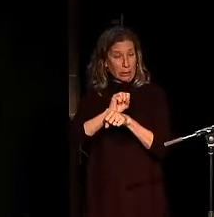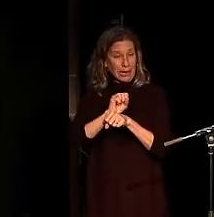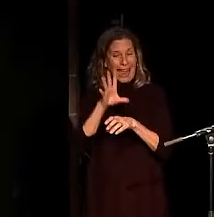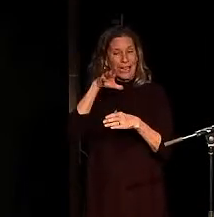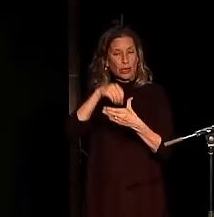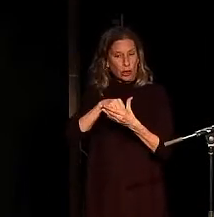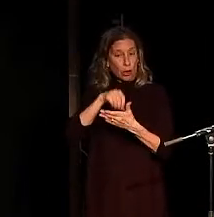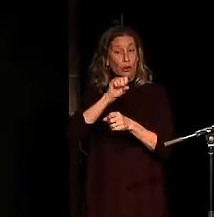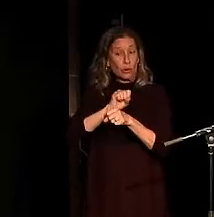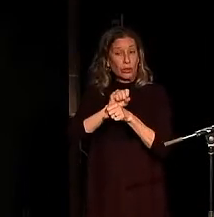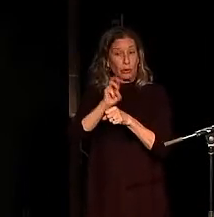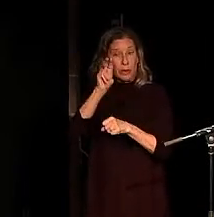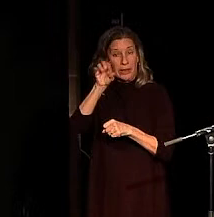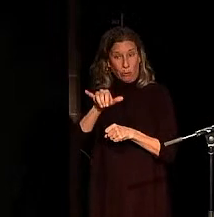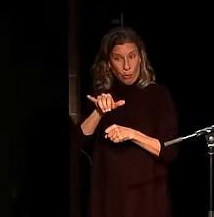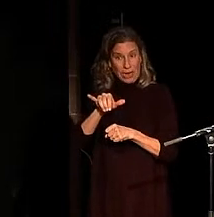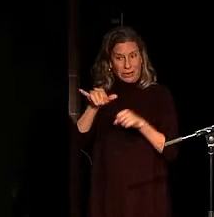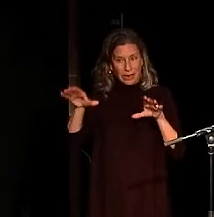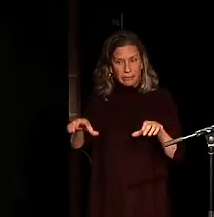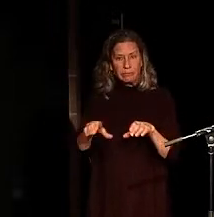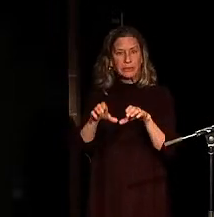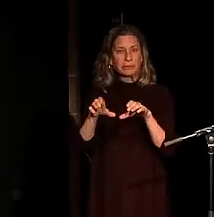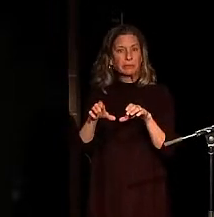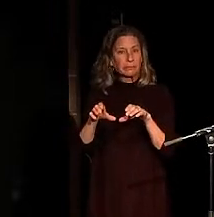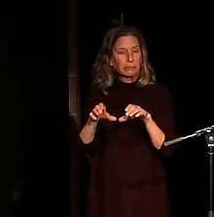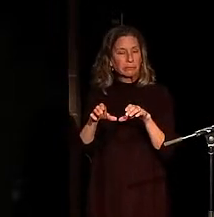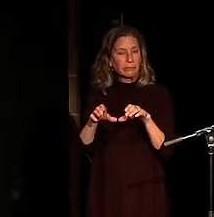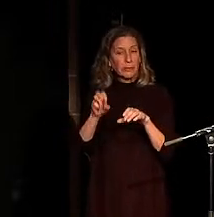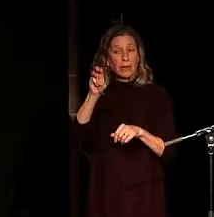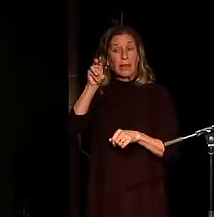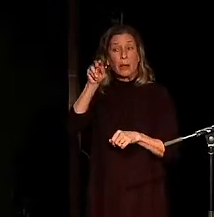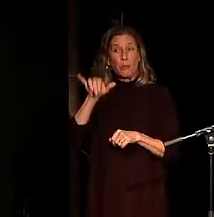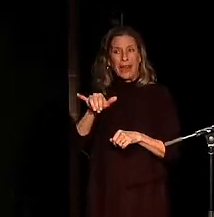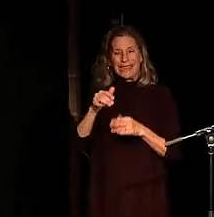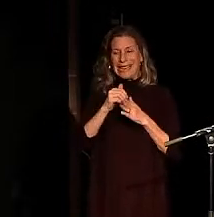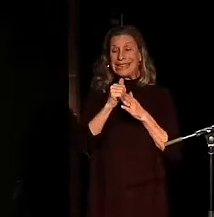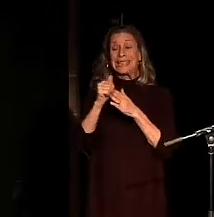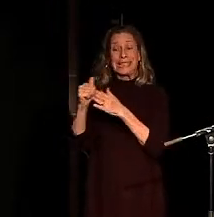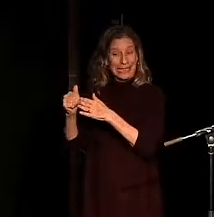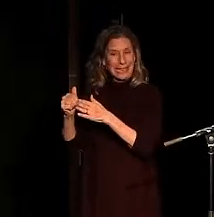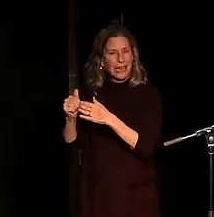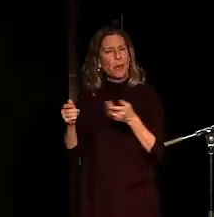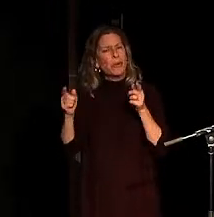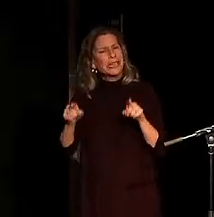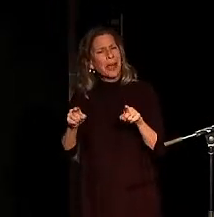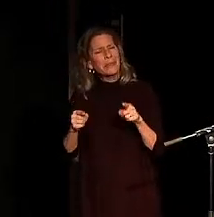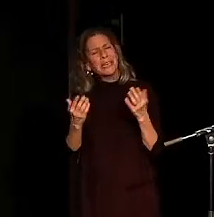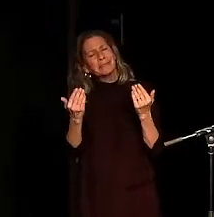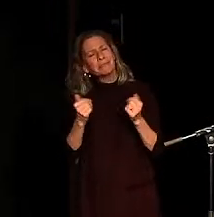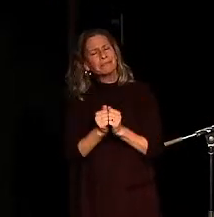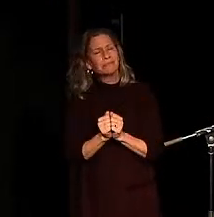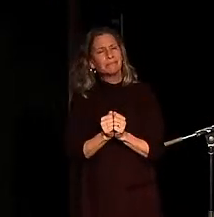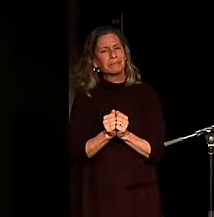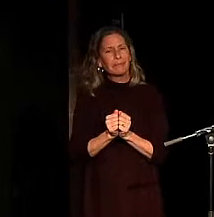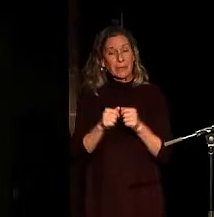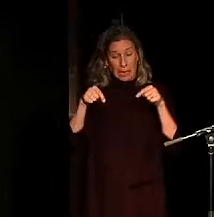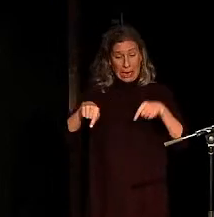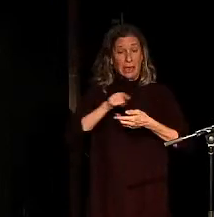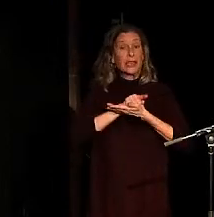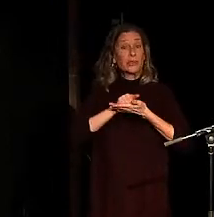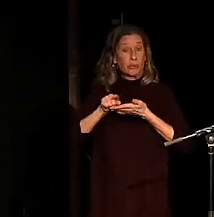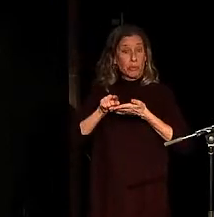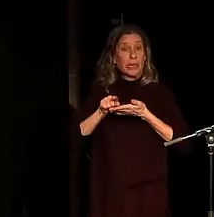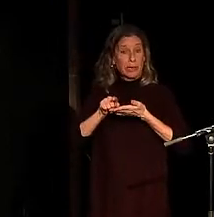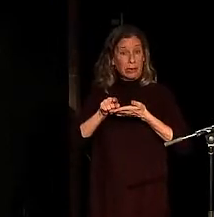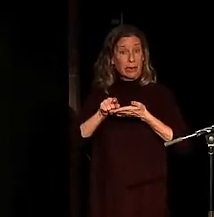inclusion work that Wendy Nicholson, who I see back here, that Wendy is leading. So what's going on? So this week,